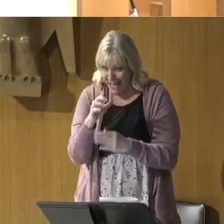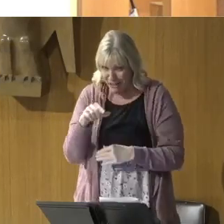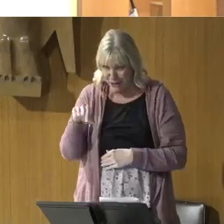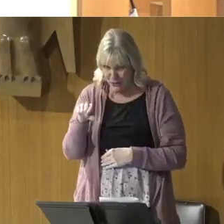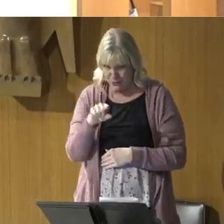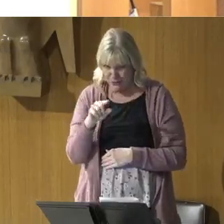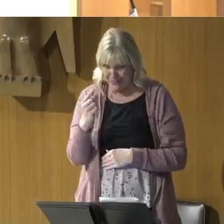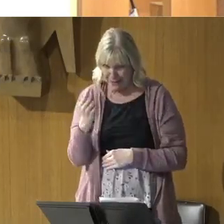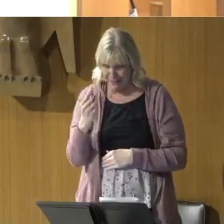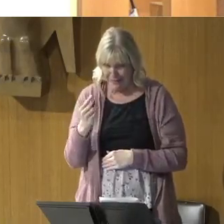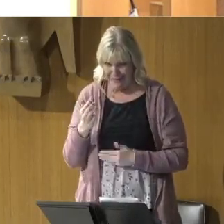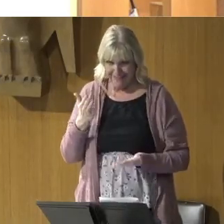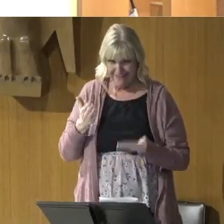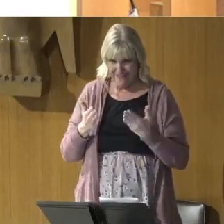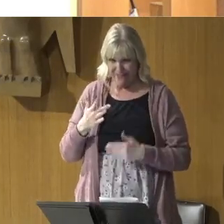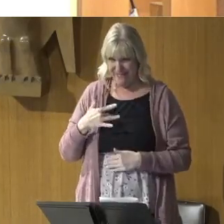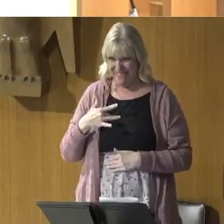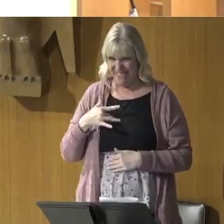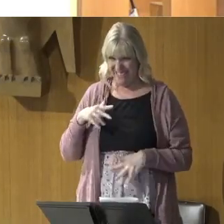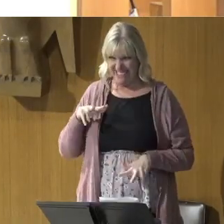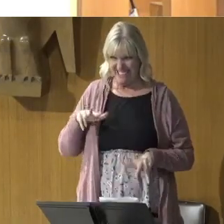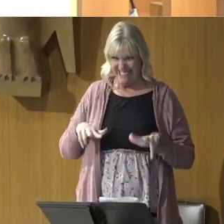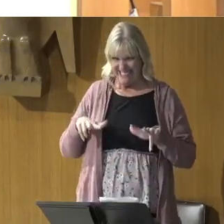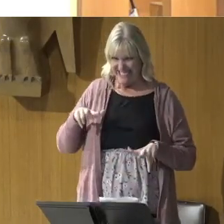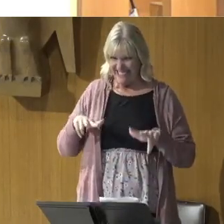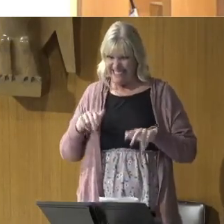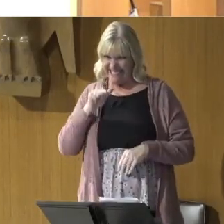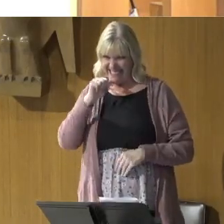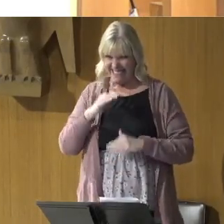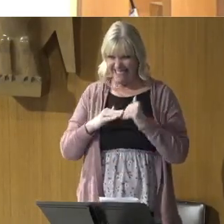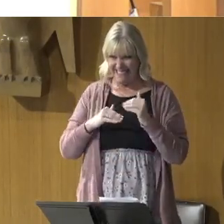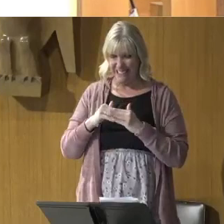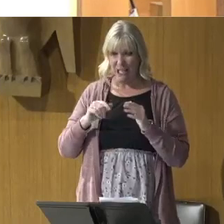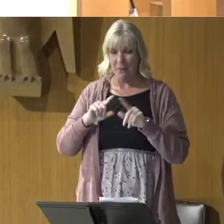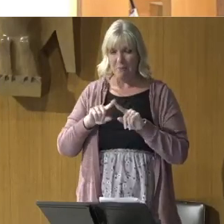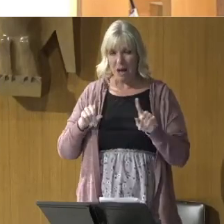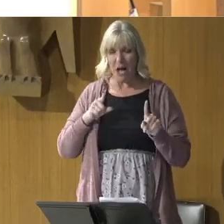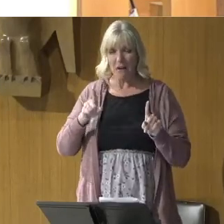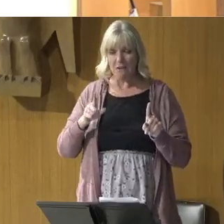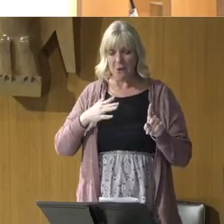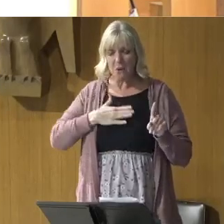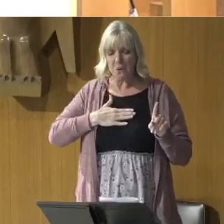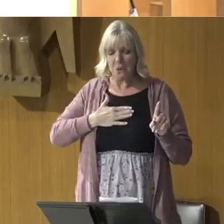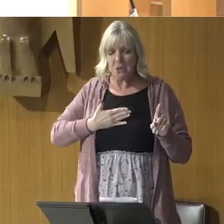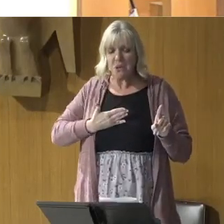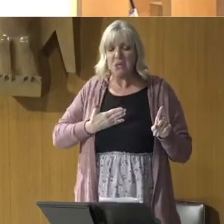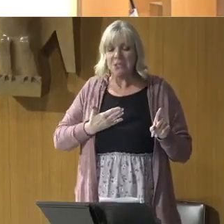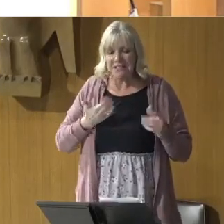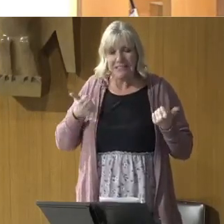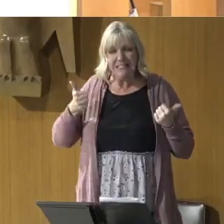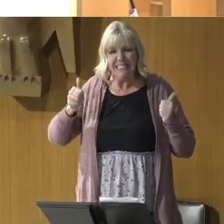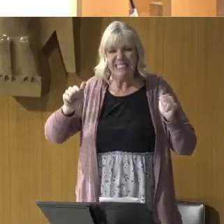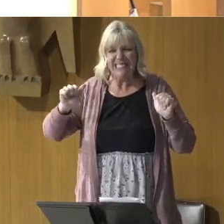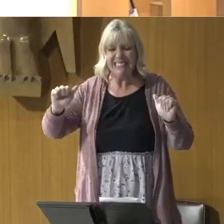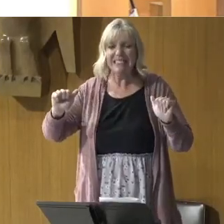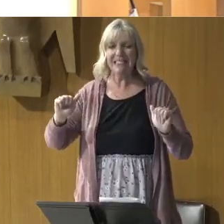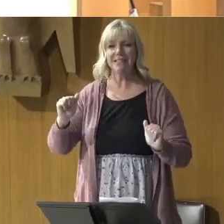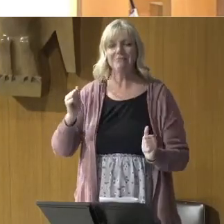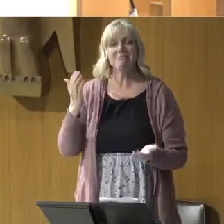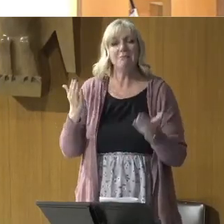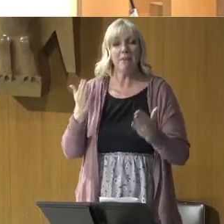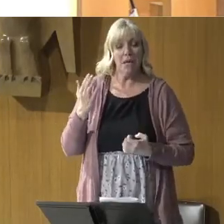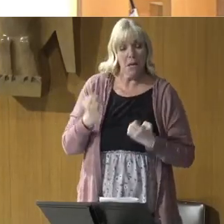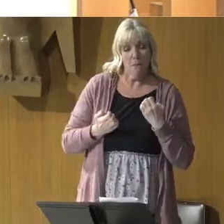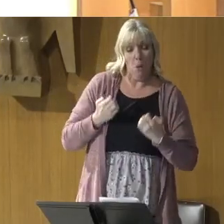feel a little uncomfortable but if you will allow yourself to be stretched a little bit I think there's going to be emotional and